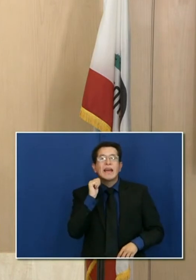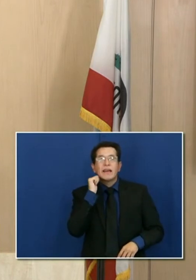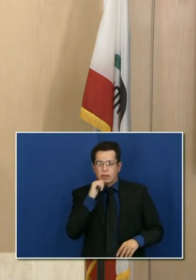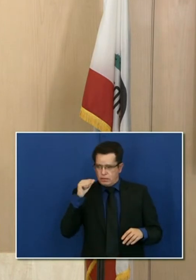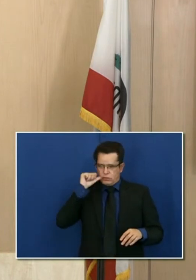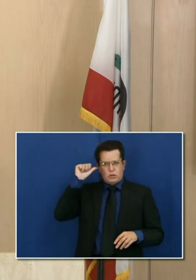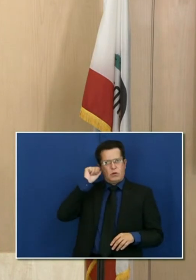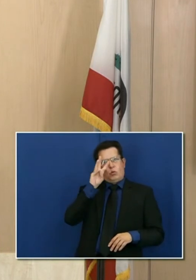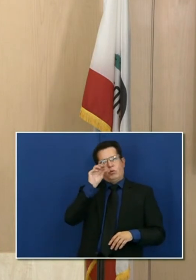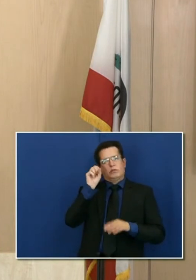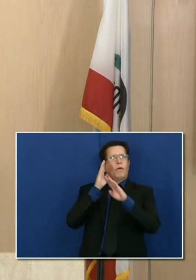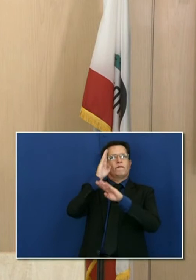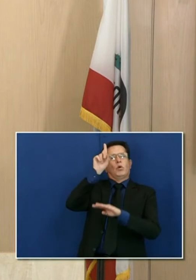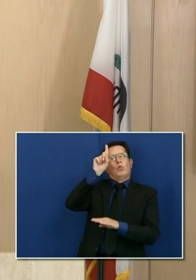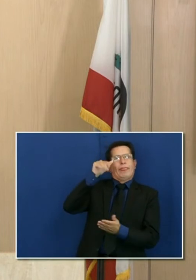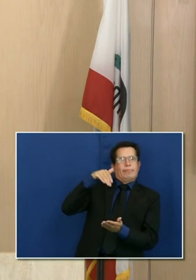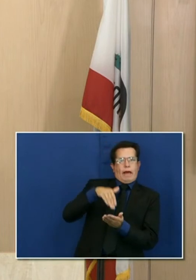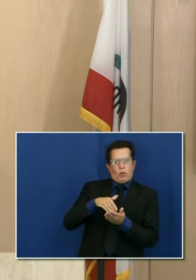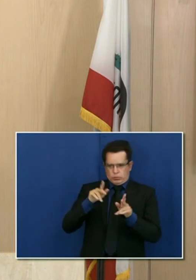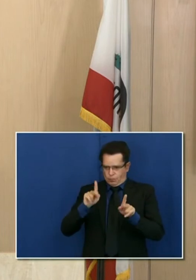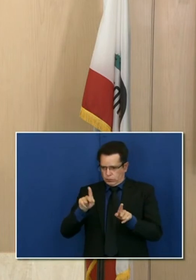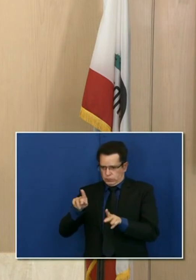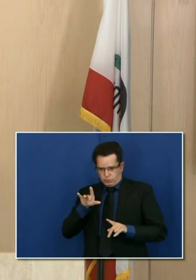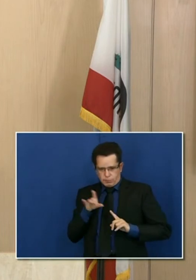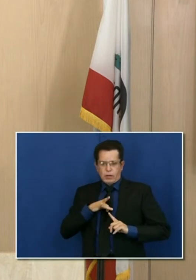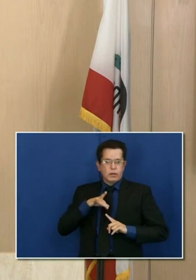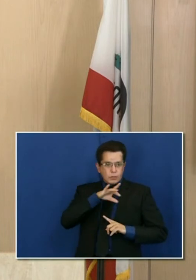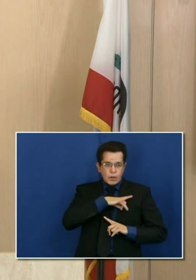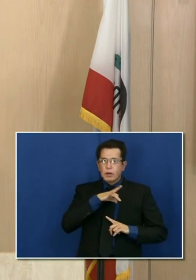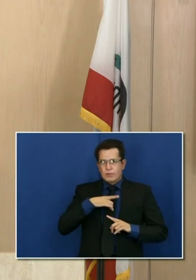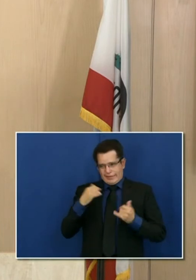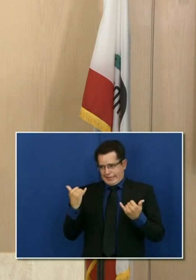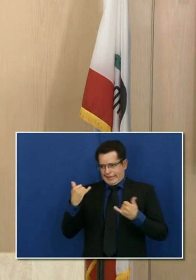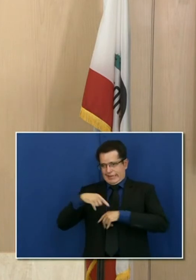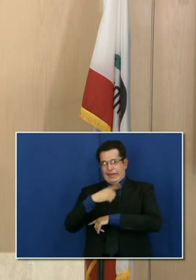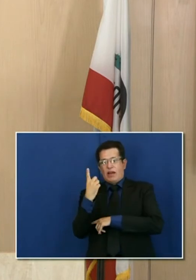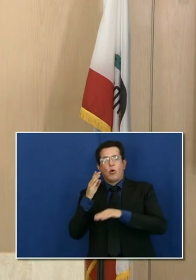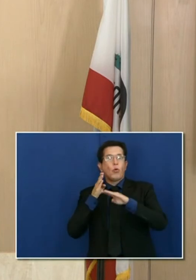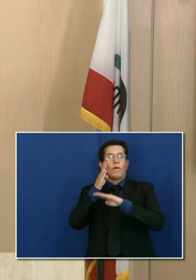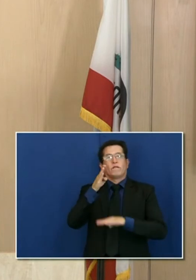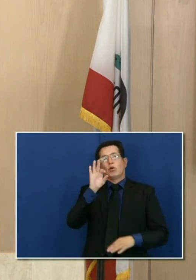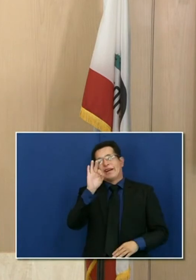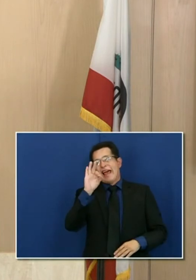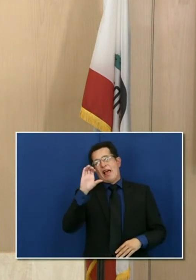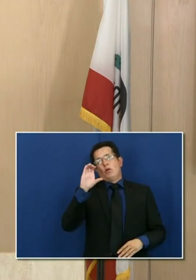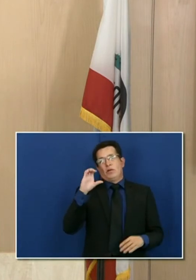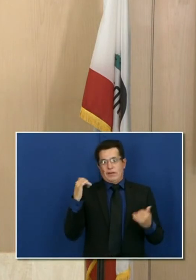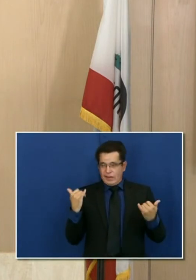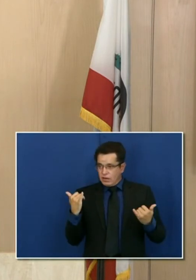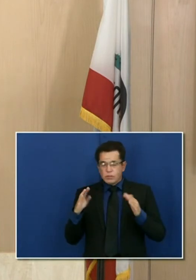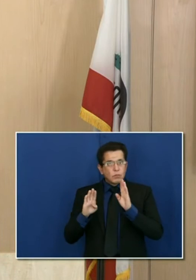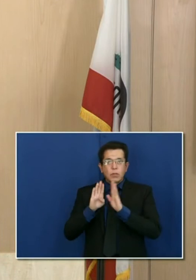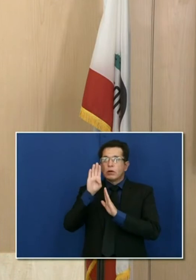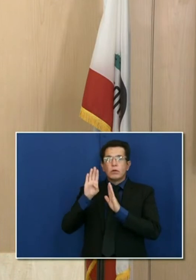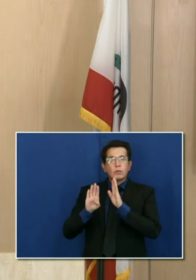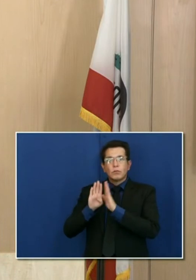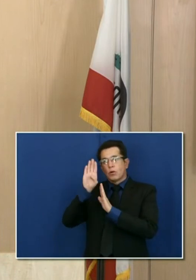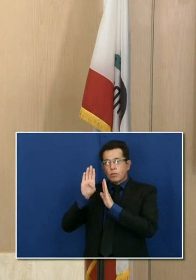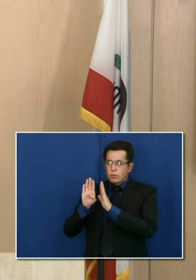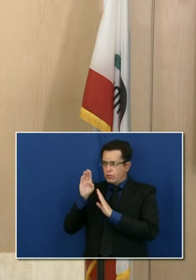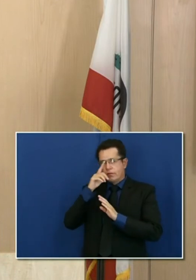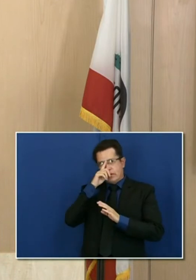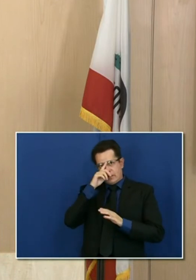1,000. Today, again, we're at just over 900, and this significant increase, not only in cases, but